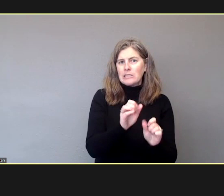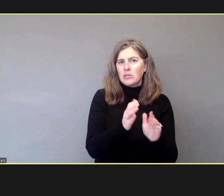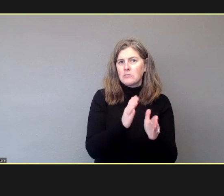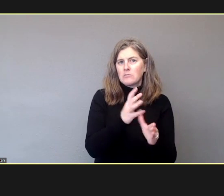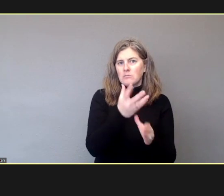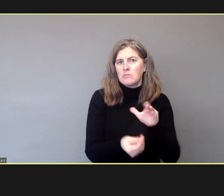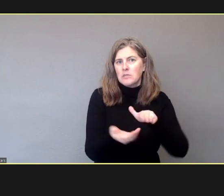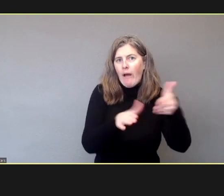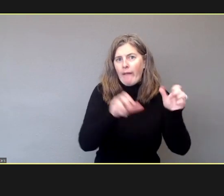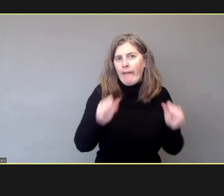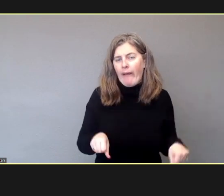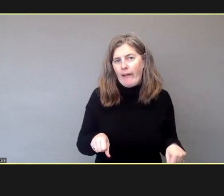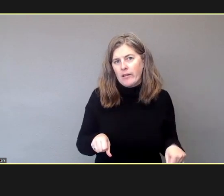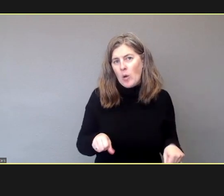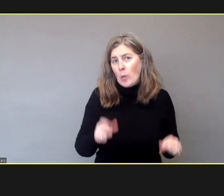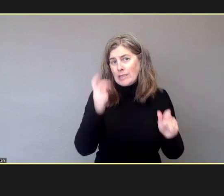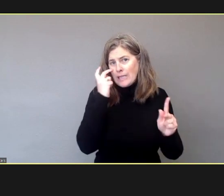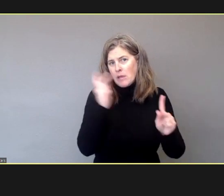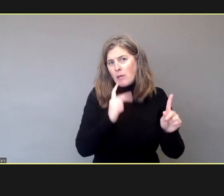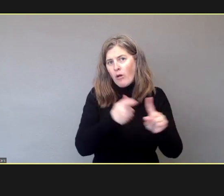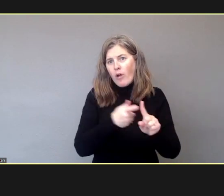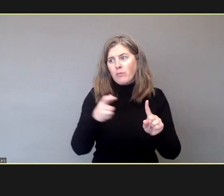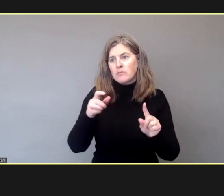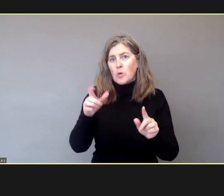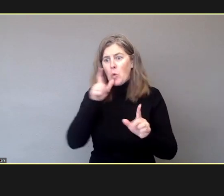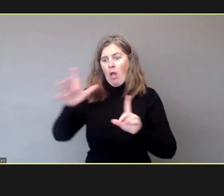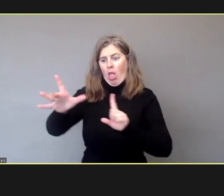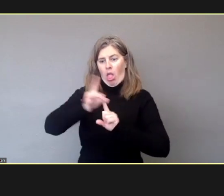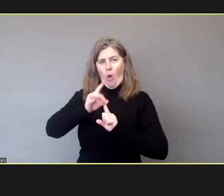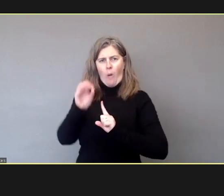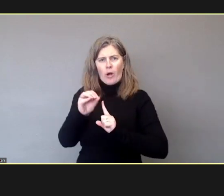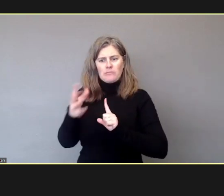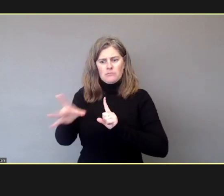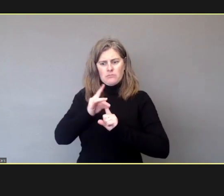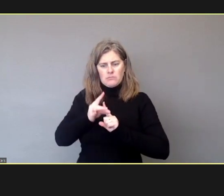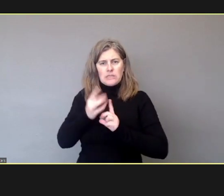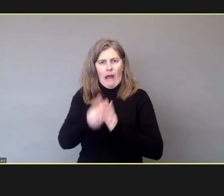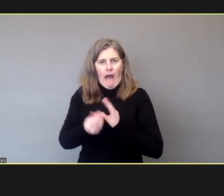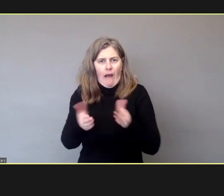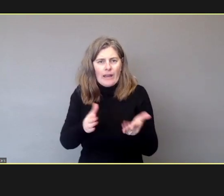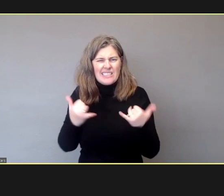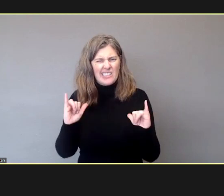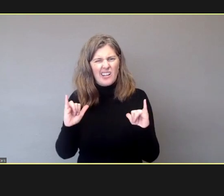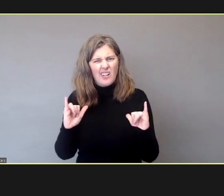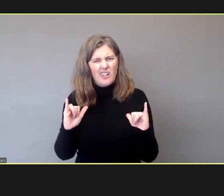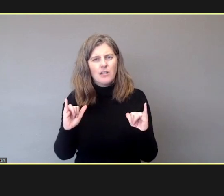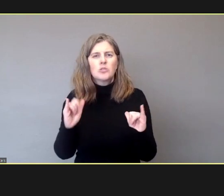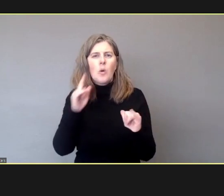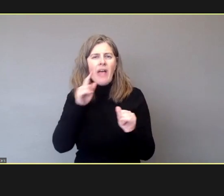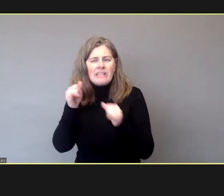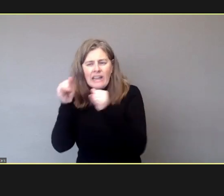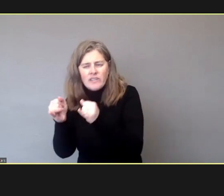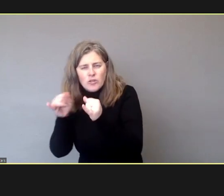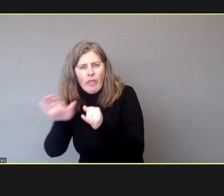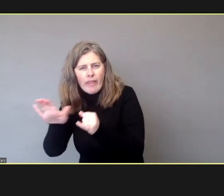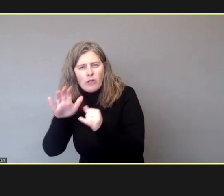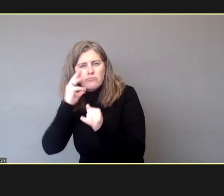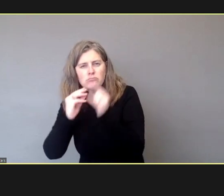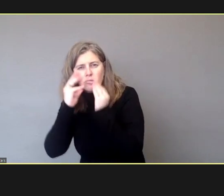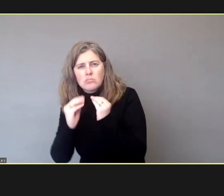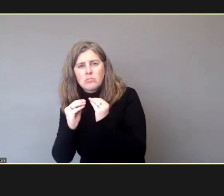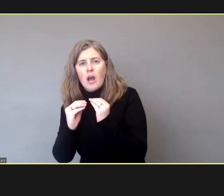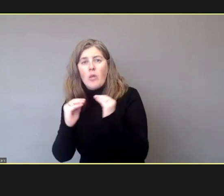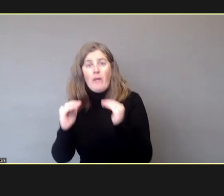seeing deaths in people from Omicron now. So that's like the individual level, and then there's the